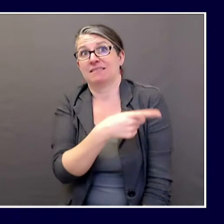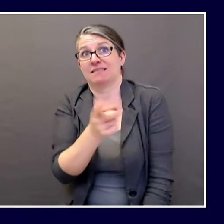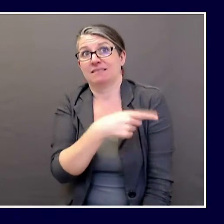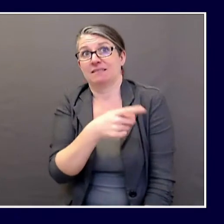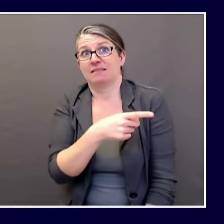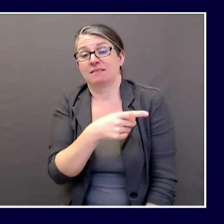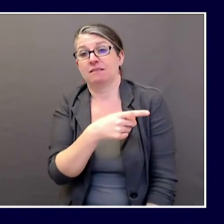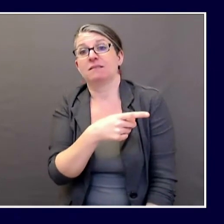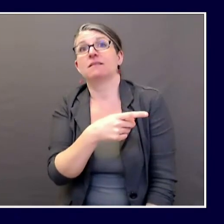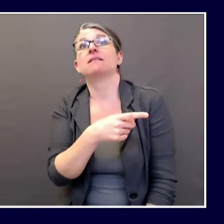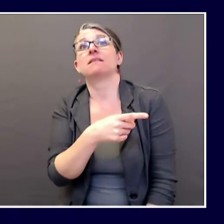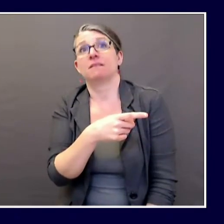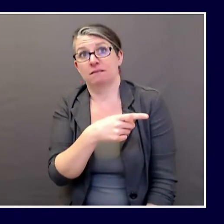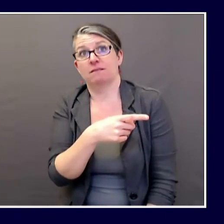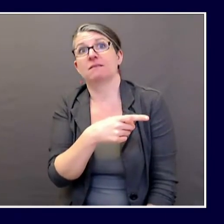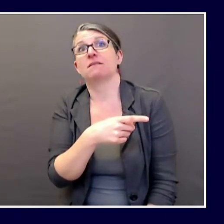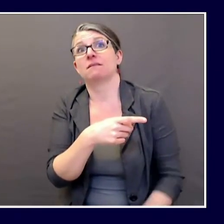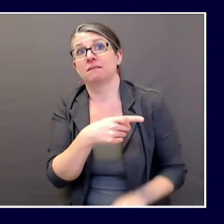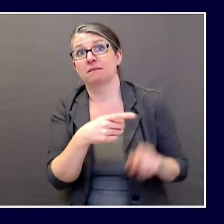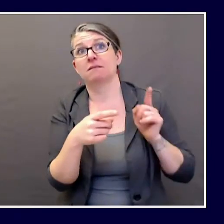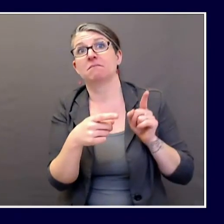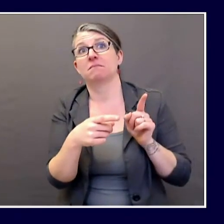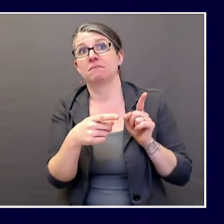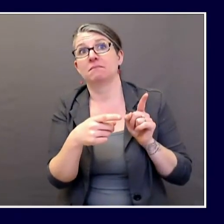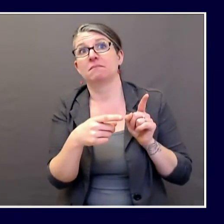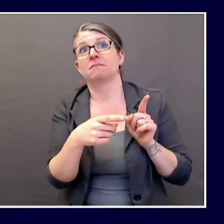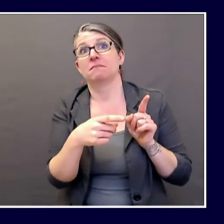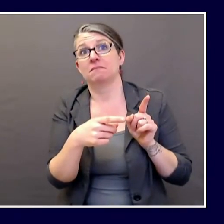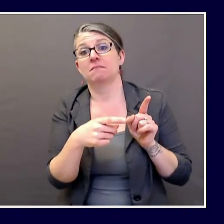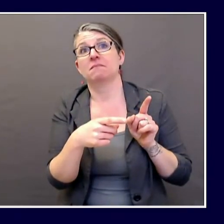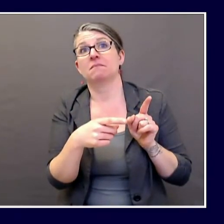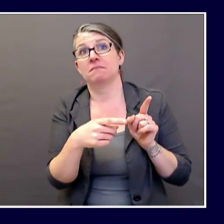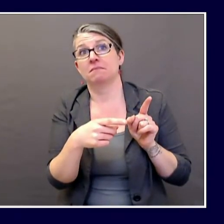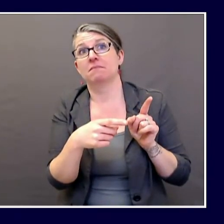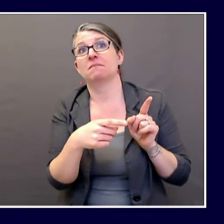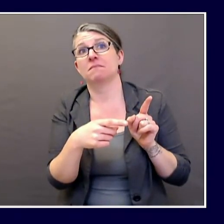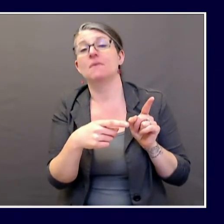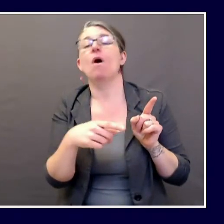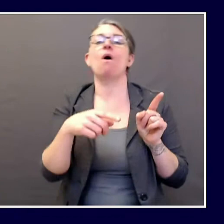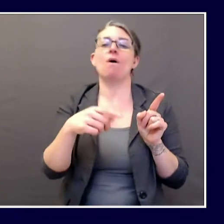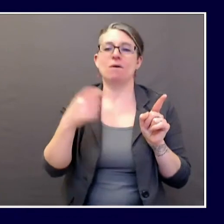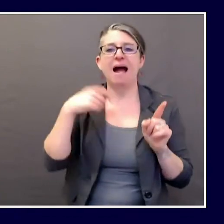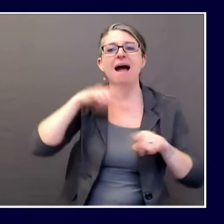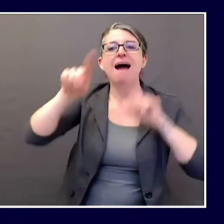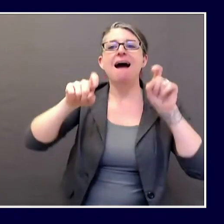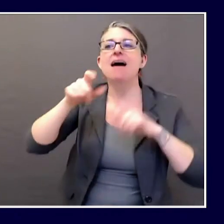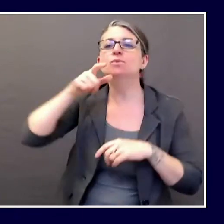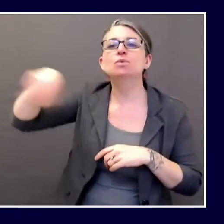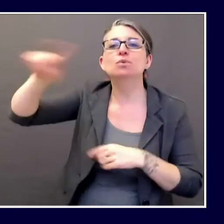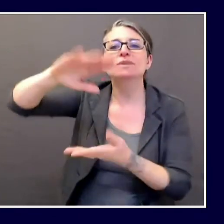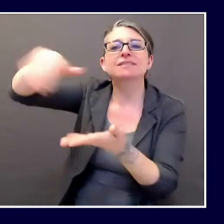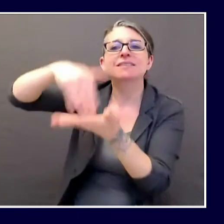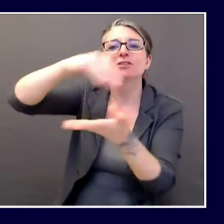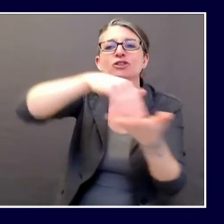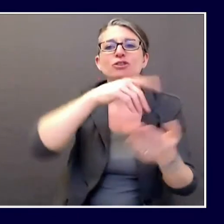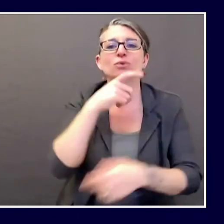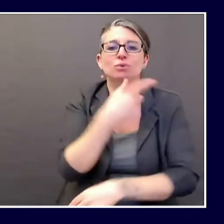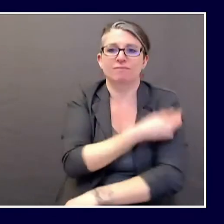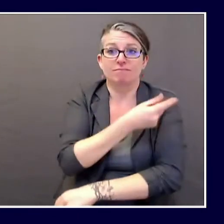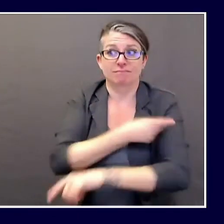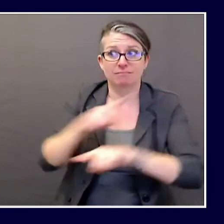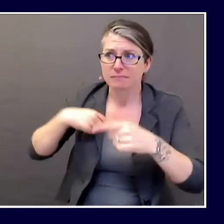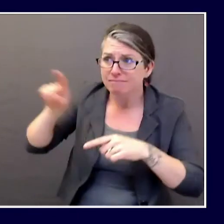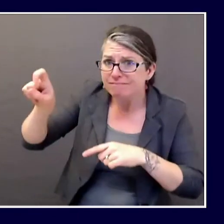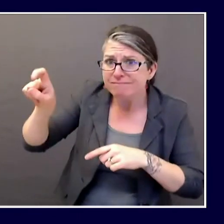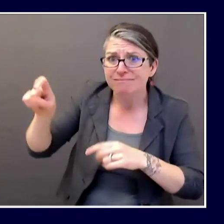week? And different sites have different constraints, so each site is taking a slightly different approach to maximizing throughput. And that's